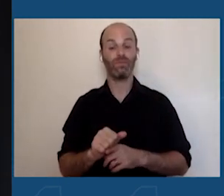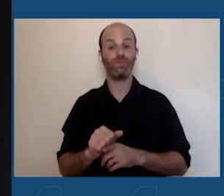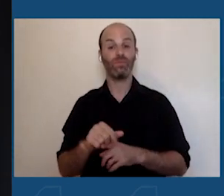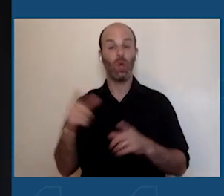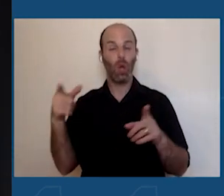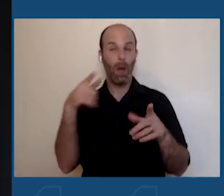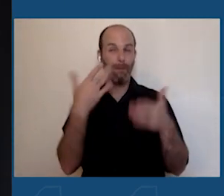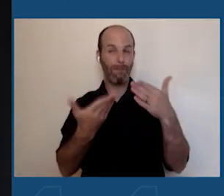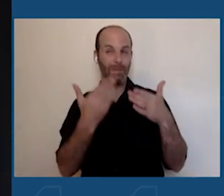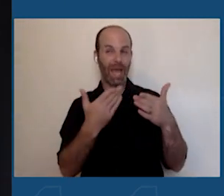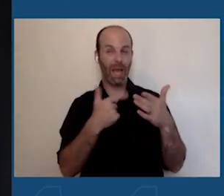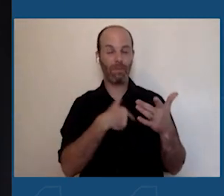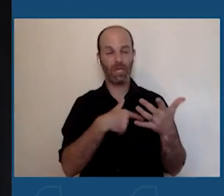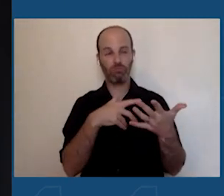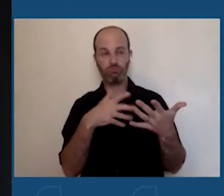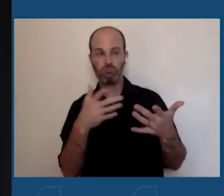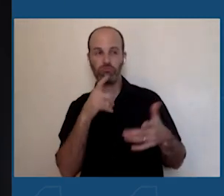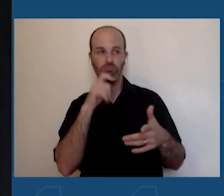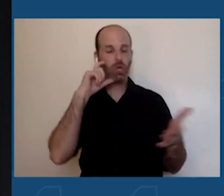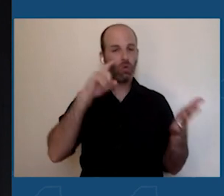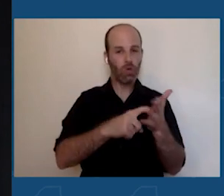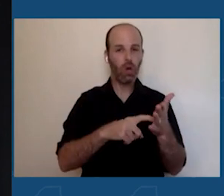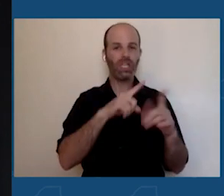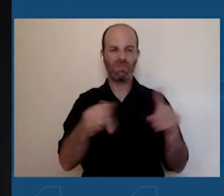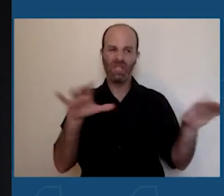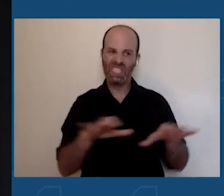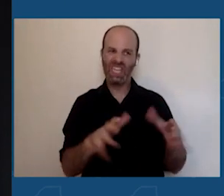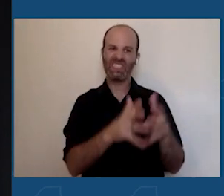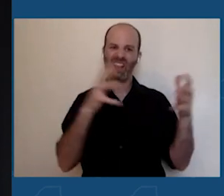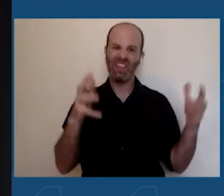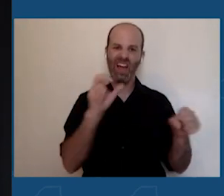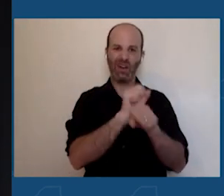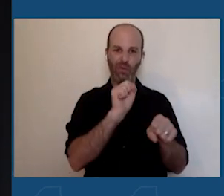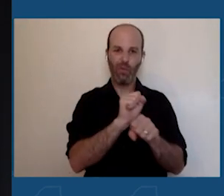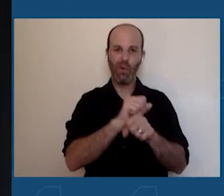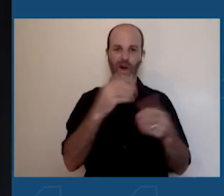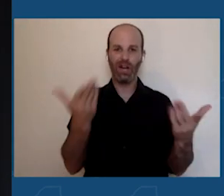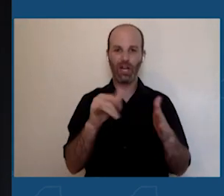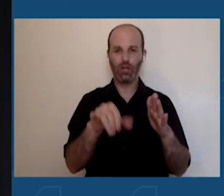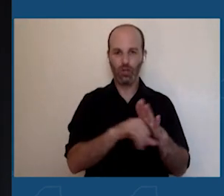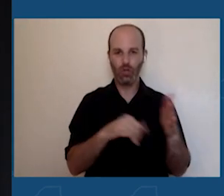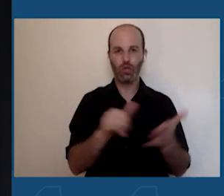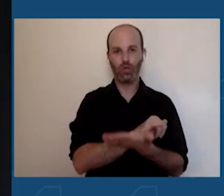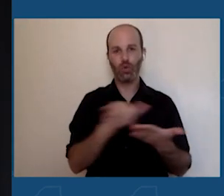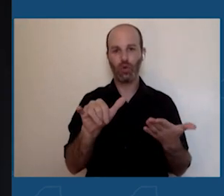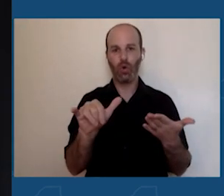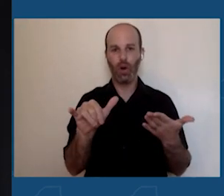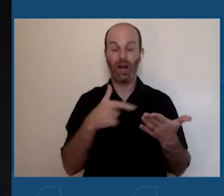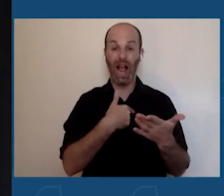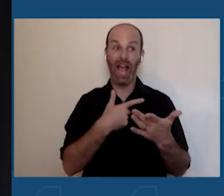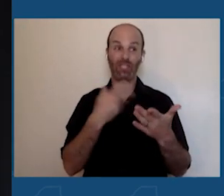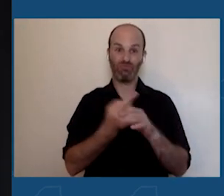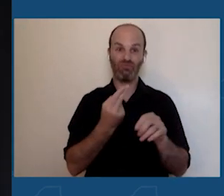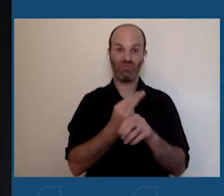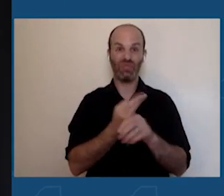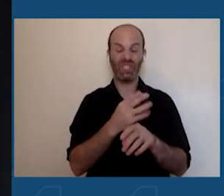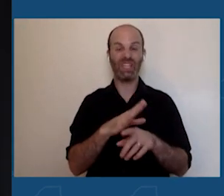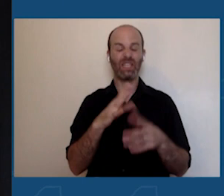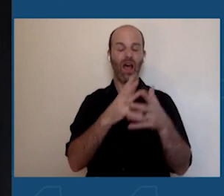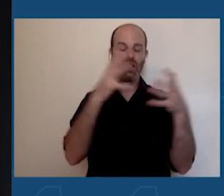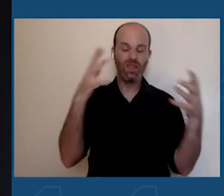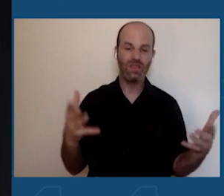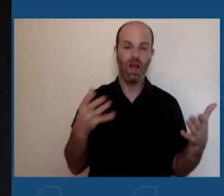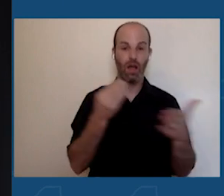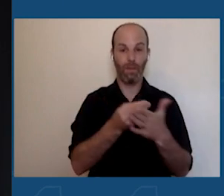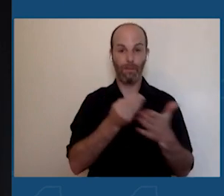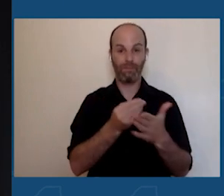radar organization in New York State, but does incredible work pushing out literally billions of dollars every year. Mike Hale's here. Thank you, Mike.